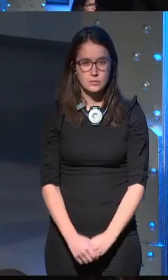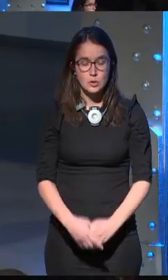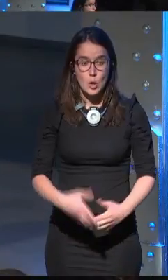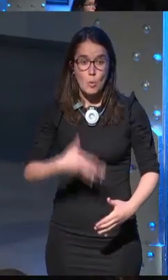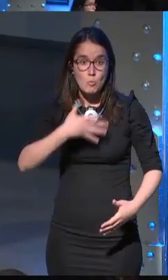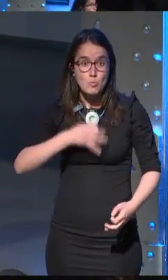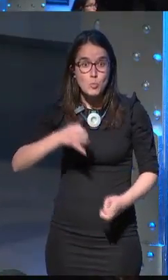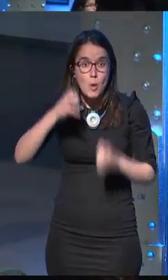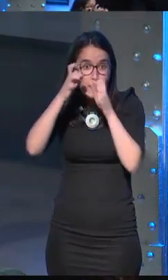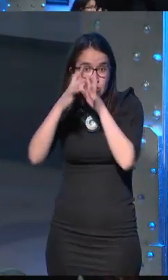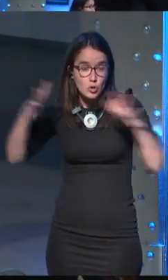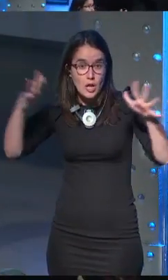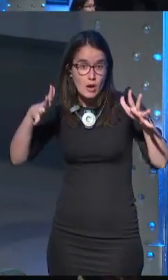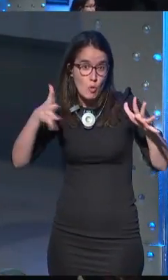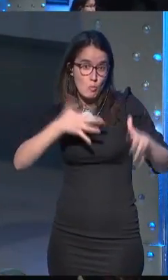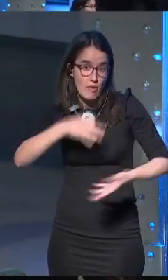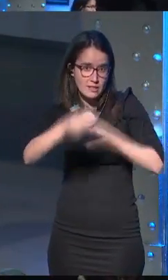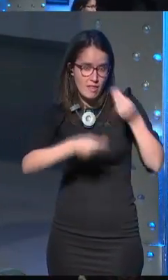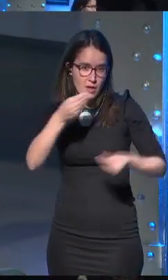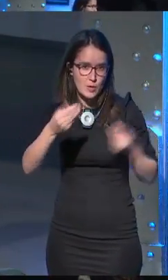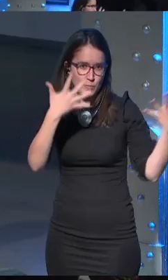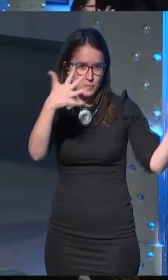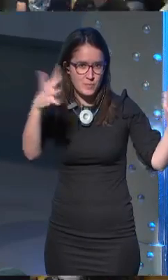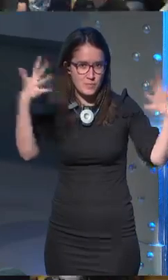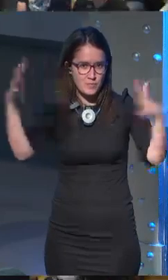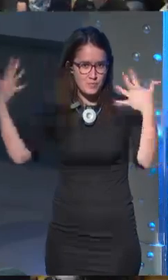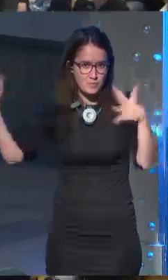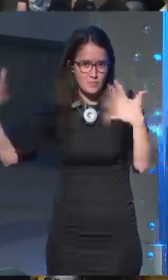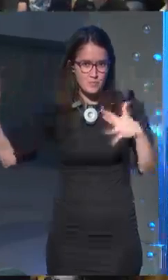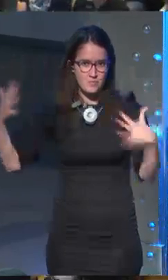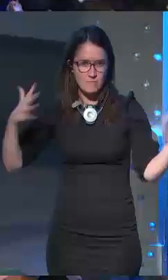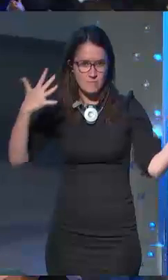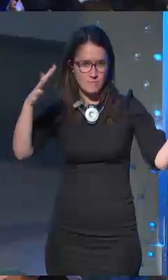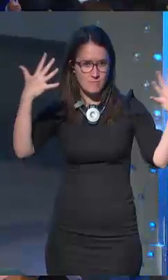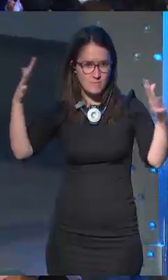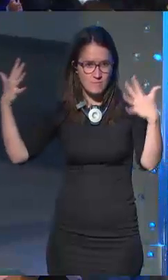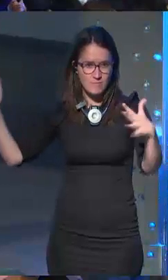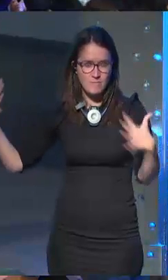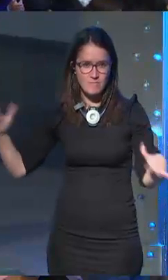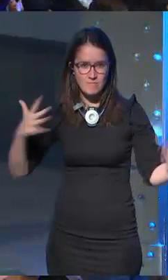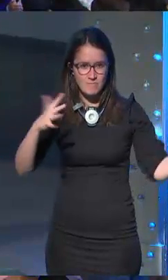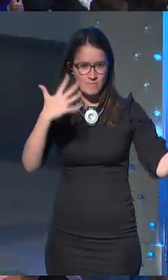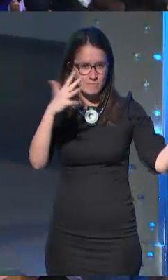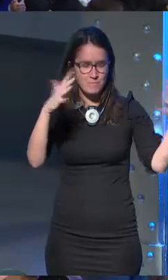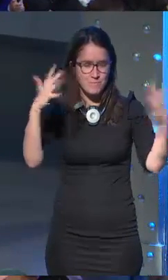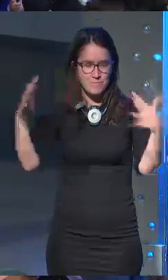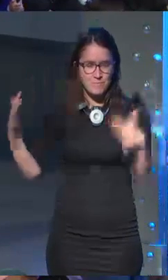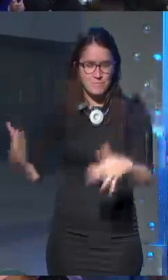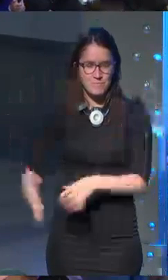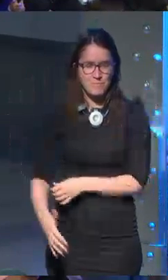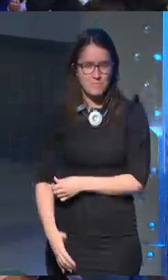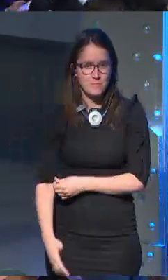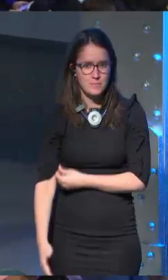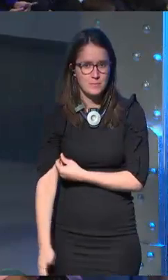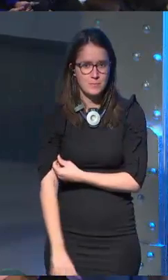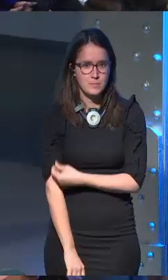Puedes hacerlo. Good job. Gracias. Good job on that video. You can dream it, you can do it. Thank you.